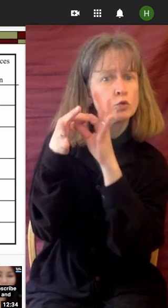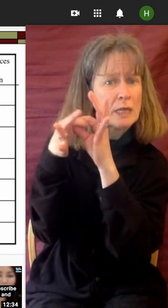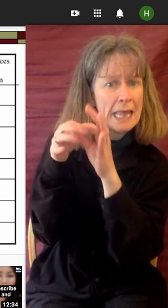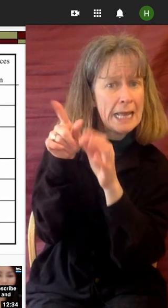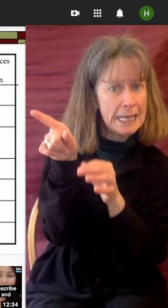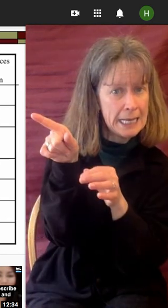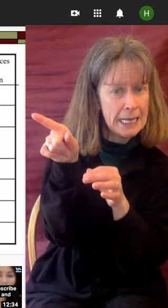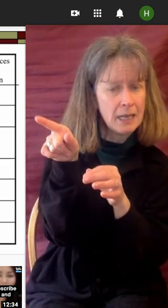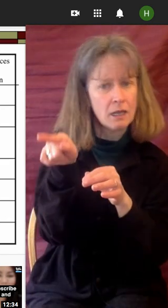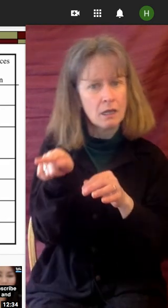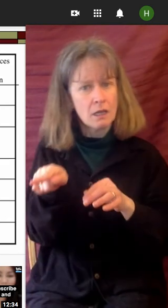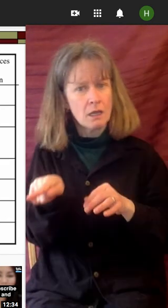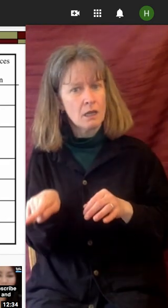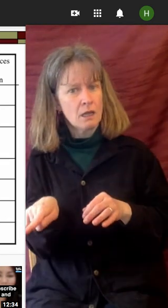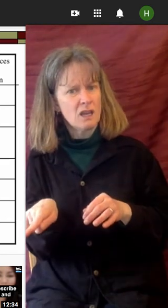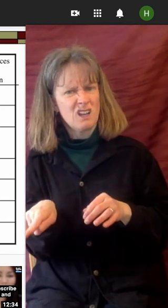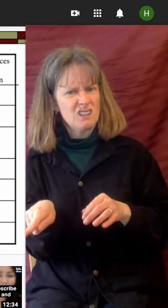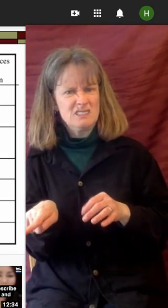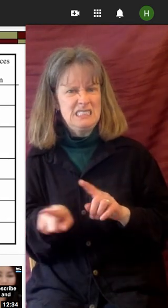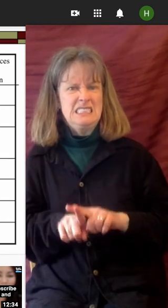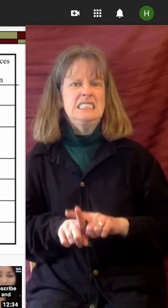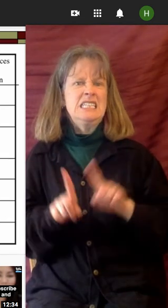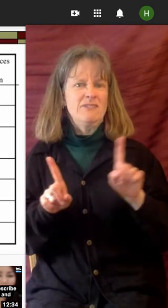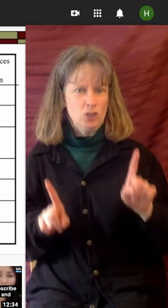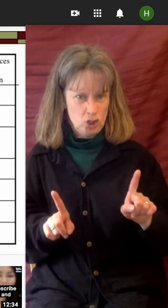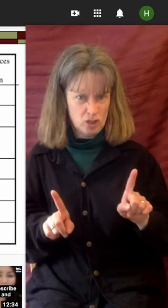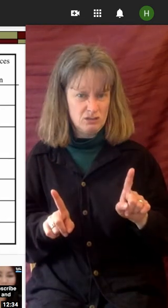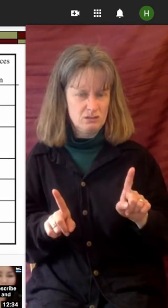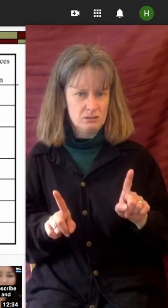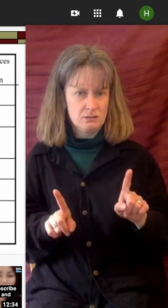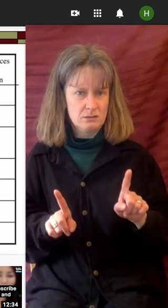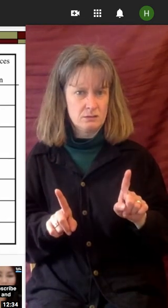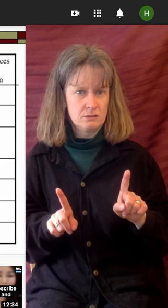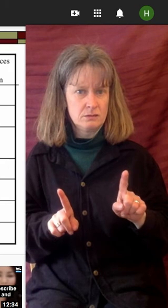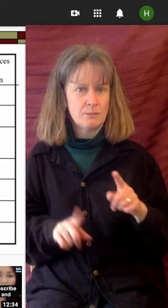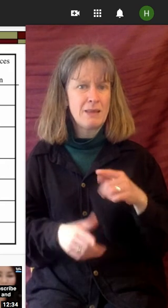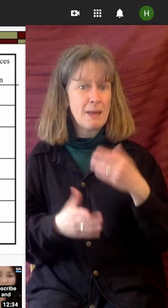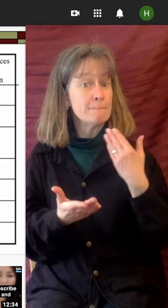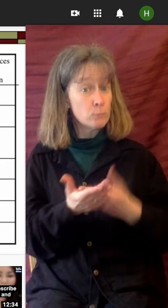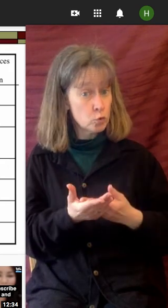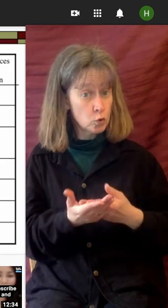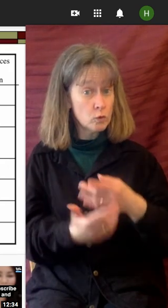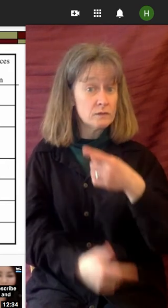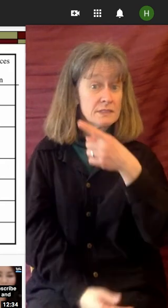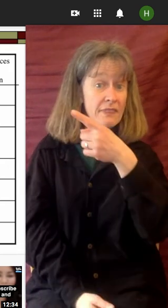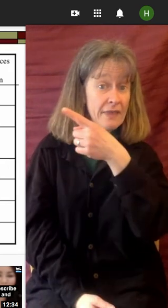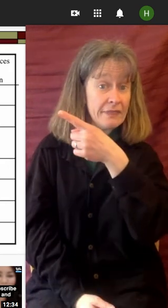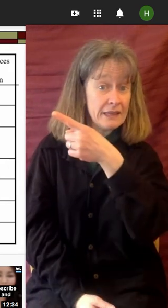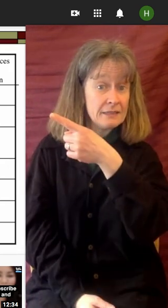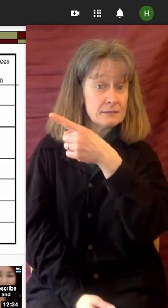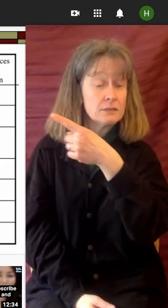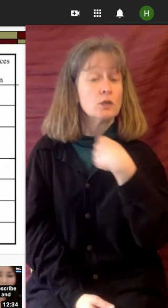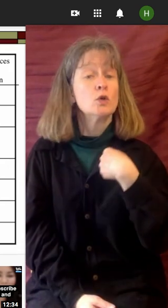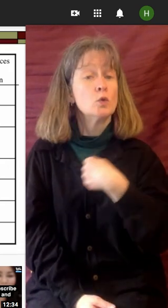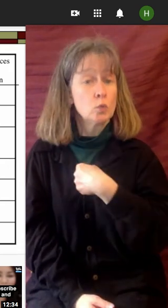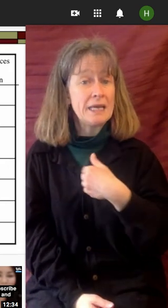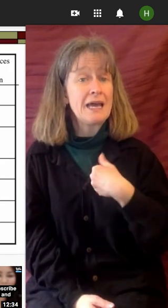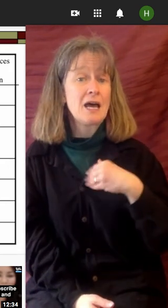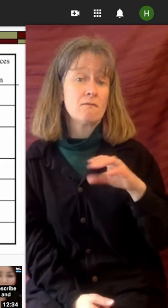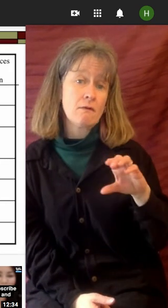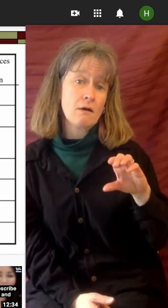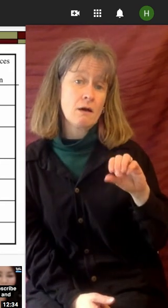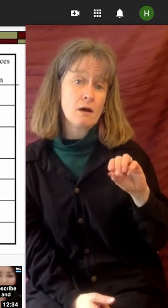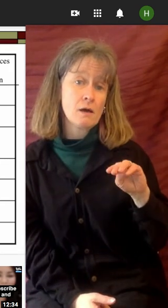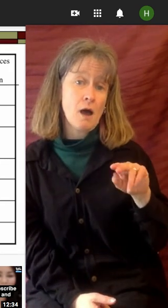have more in common with these animals, and we can prove that through DNA and